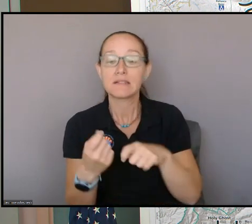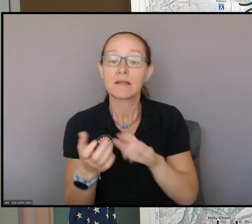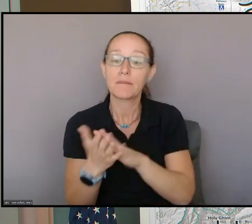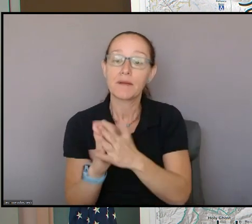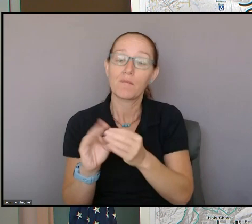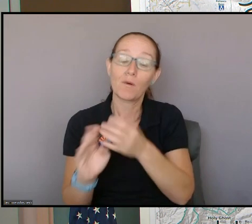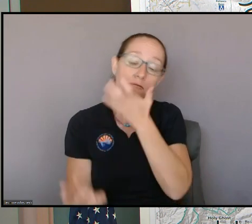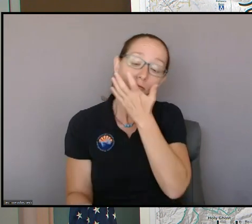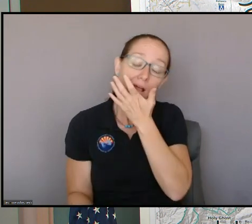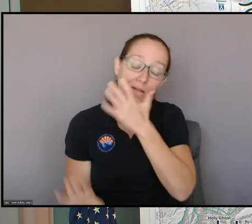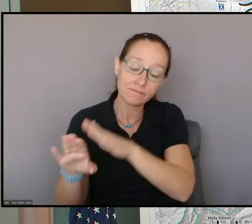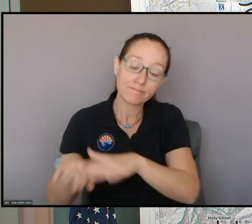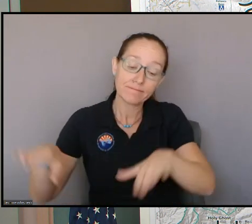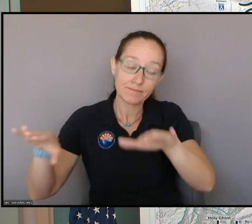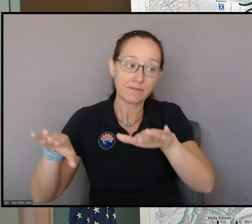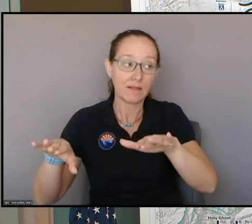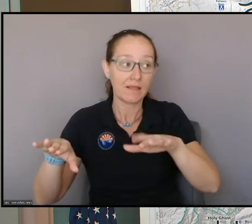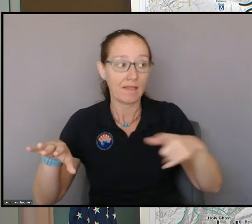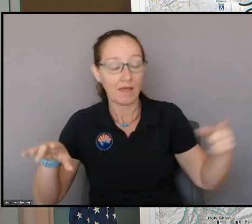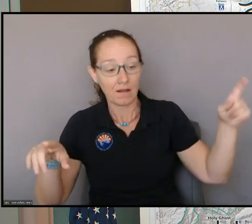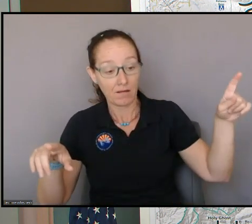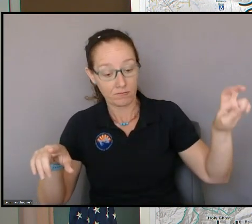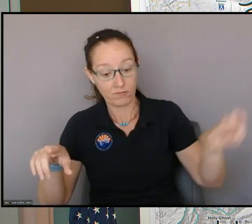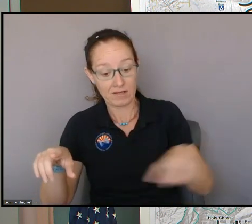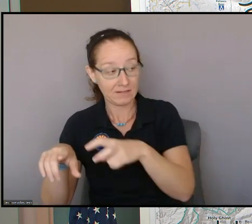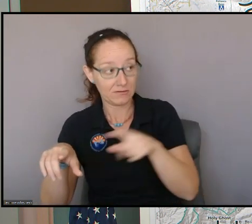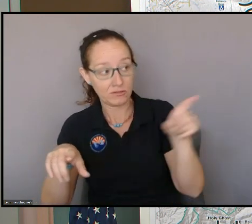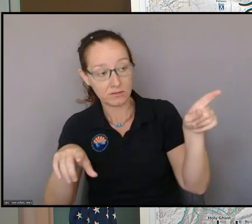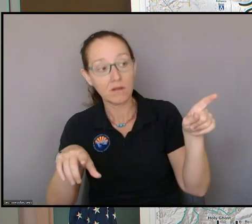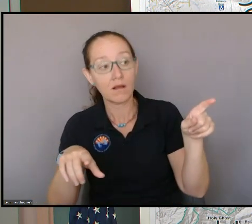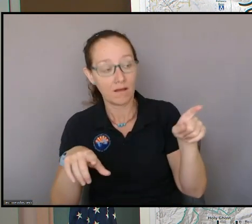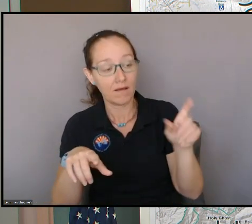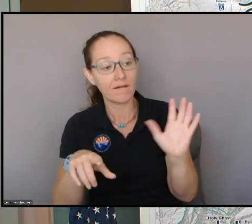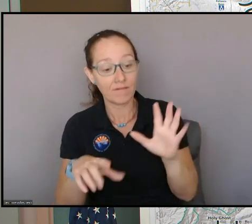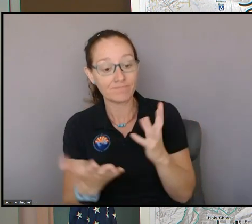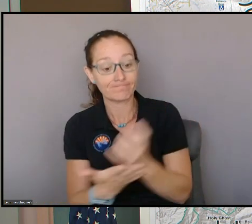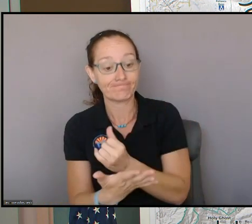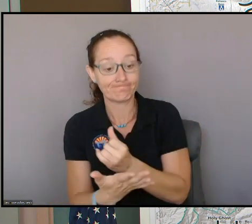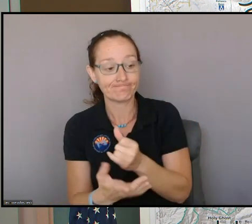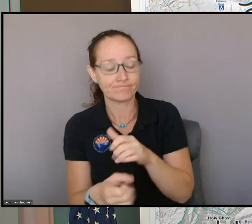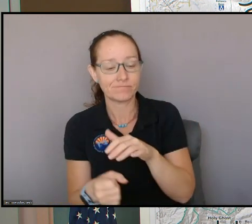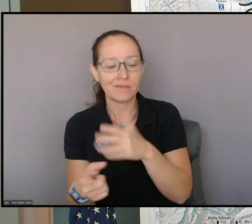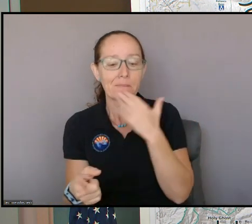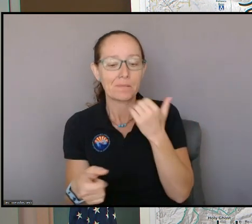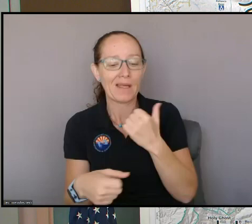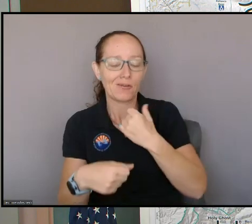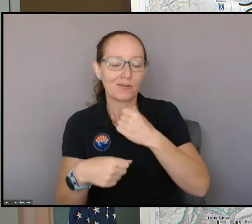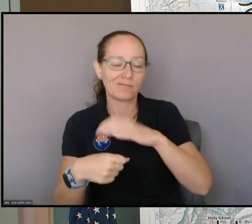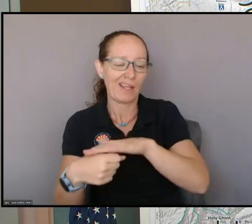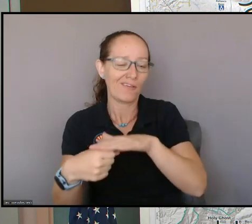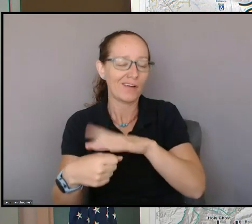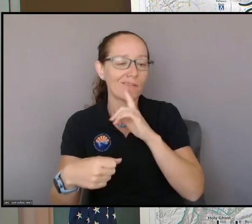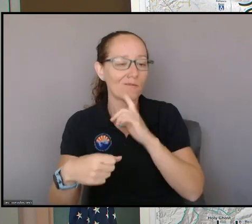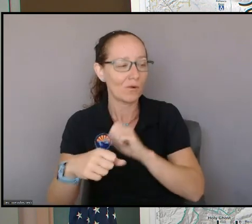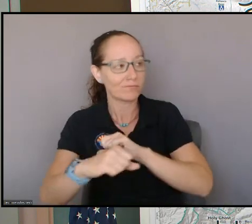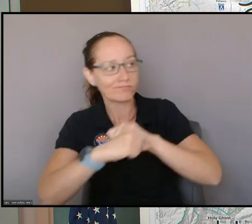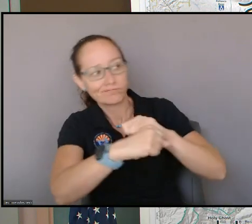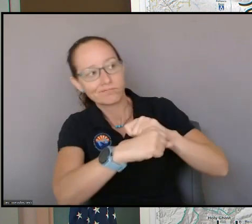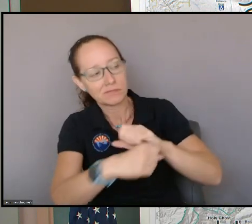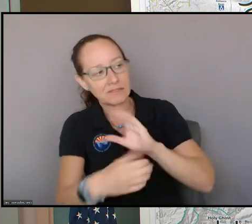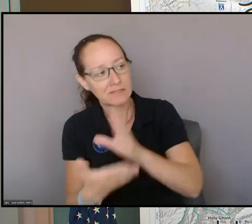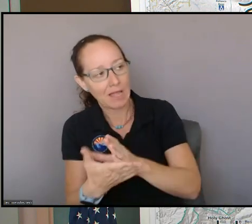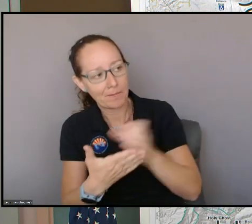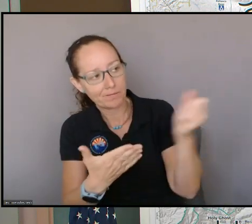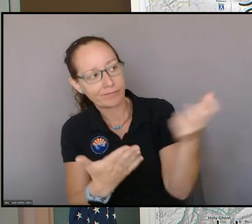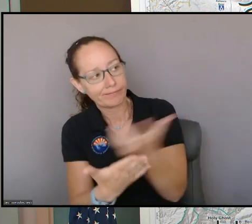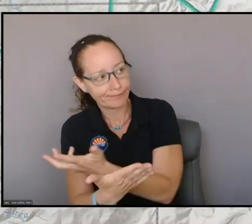fuel types to a spot where we better have ability to stop or halt the fire progression as it moves into those areas.